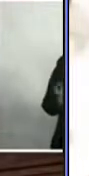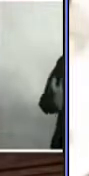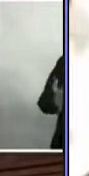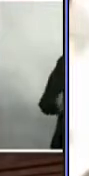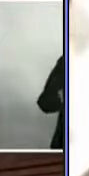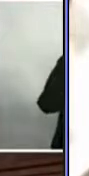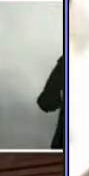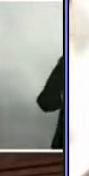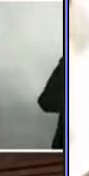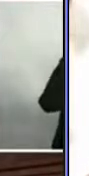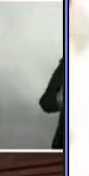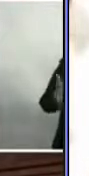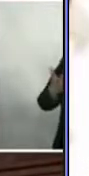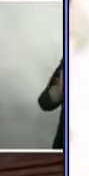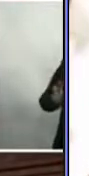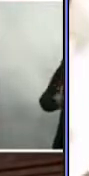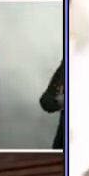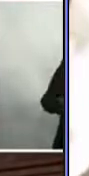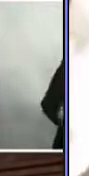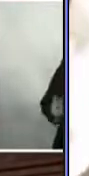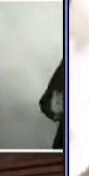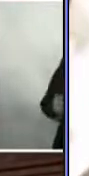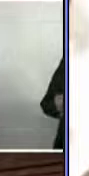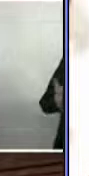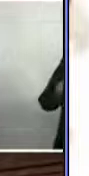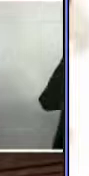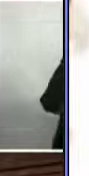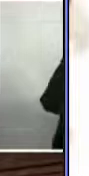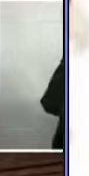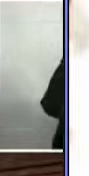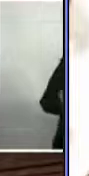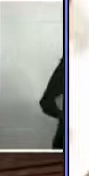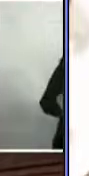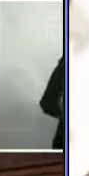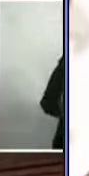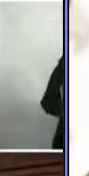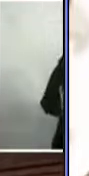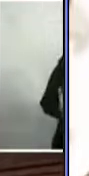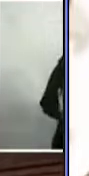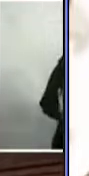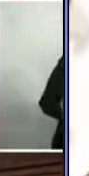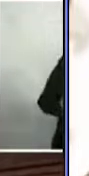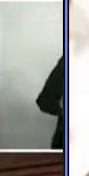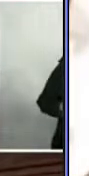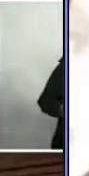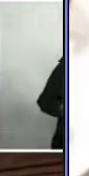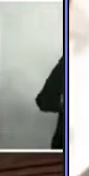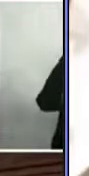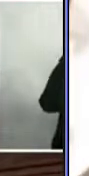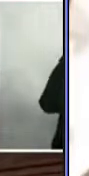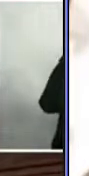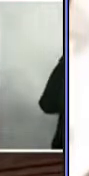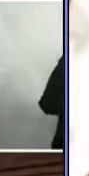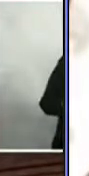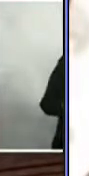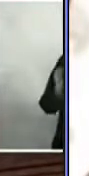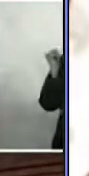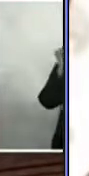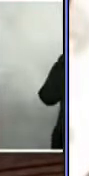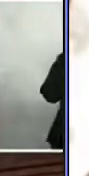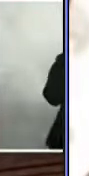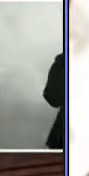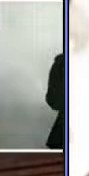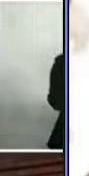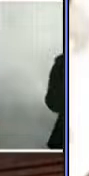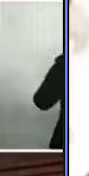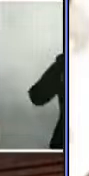been introduced and implemented in the province. These are steps in the right direction. And we want to also say, as Scopa chairperson, Honorable Speaker, that we